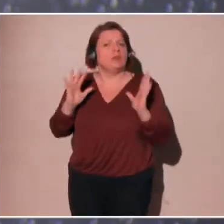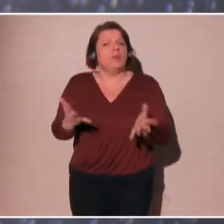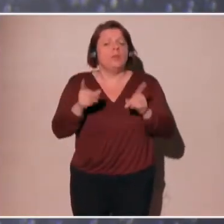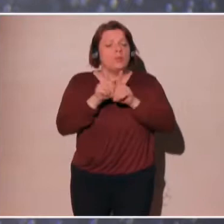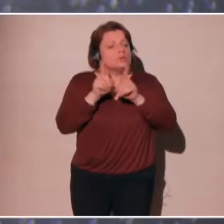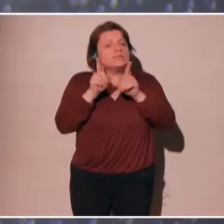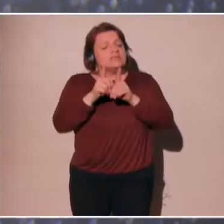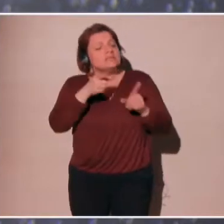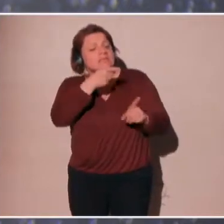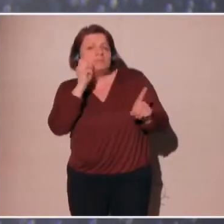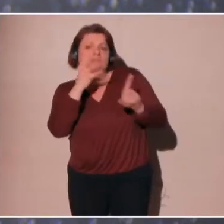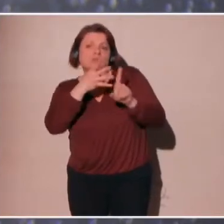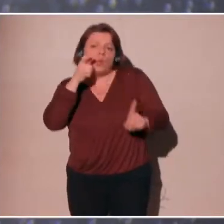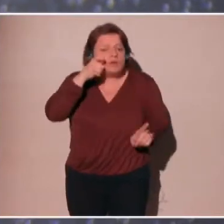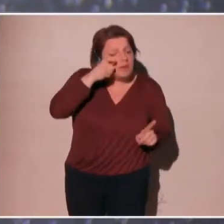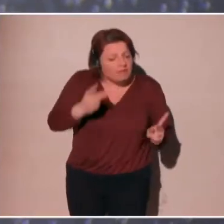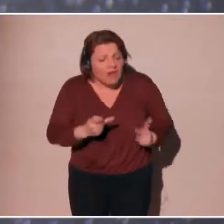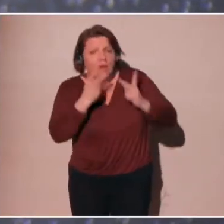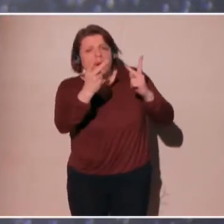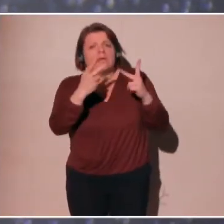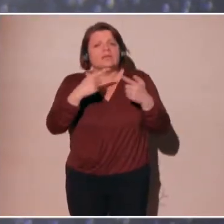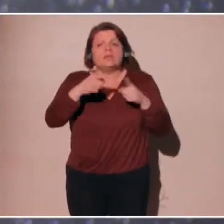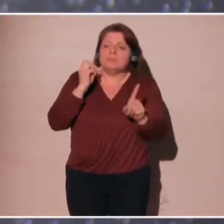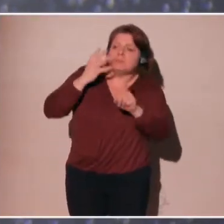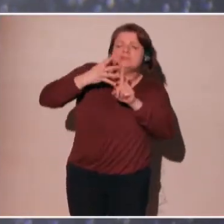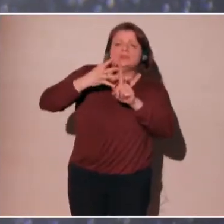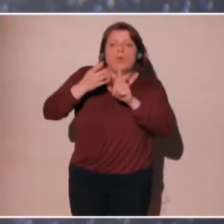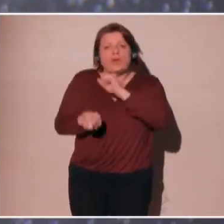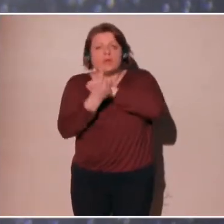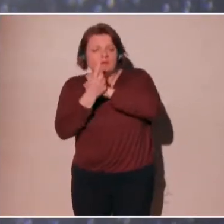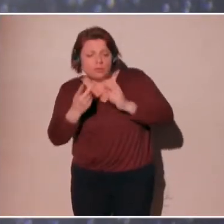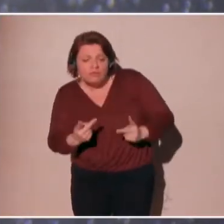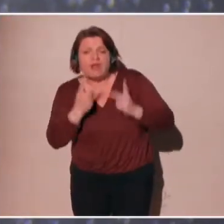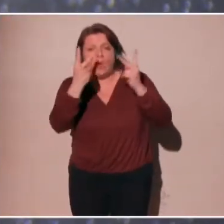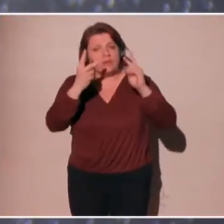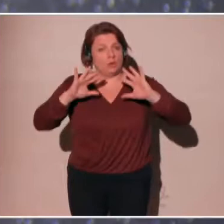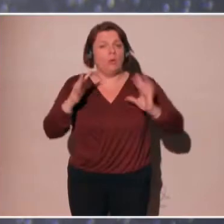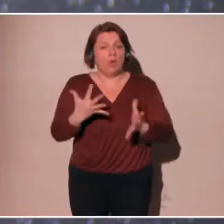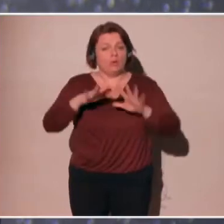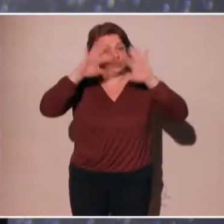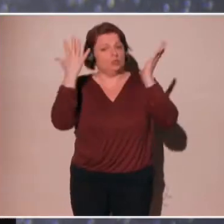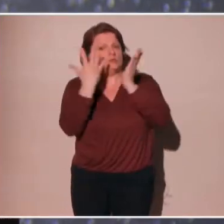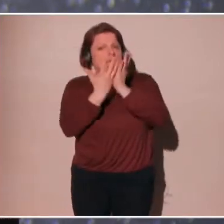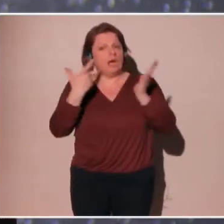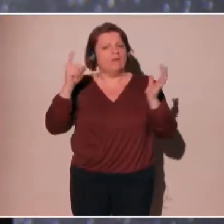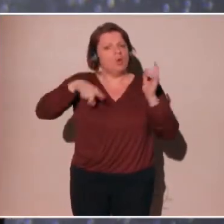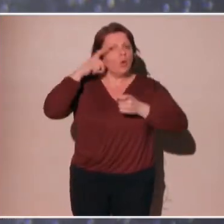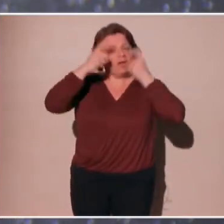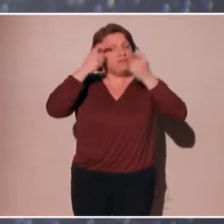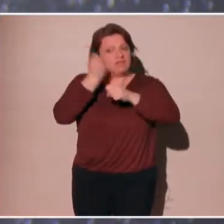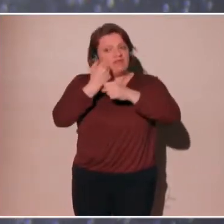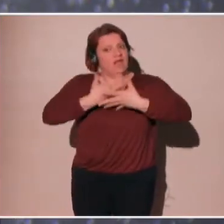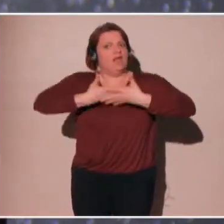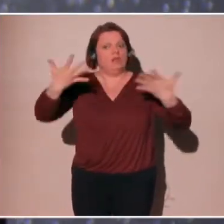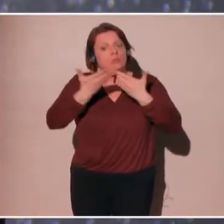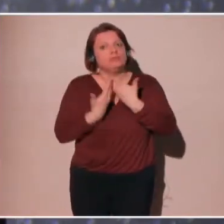and effort they invest in training future generations, and what about wages